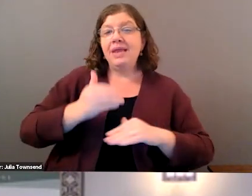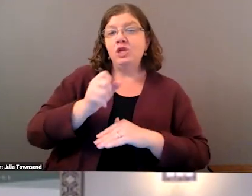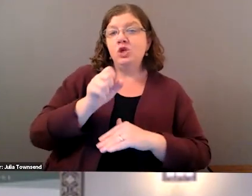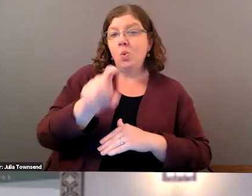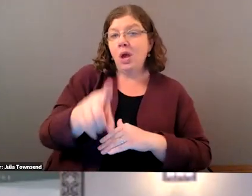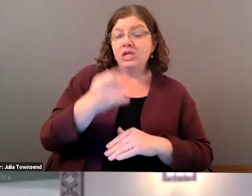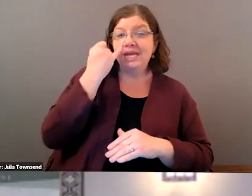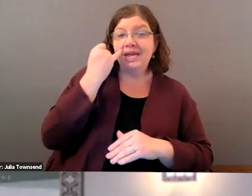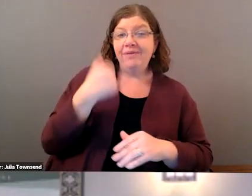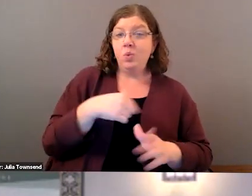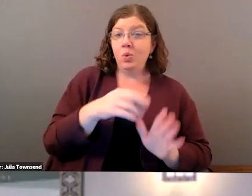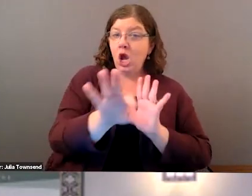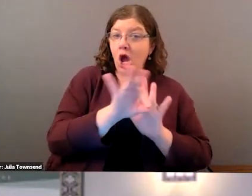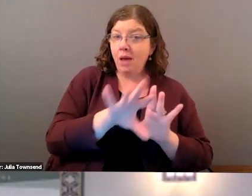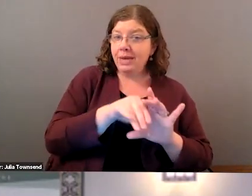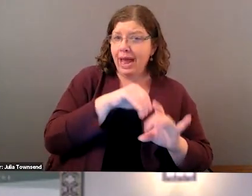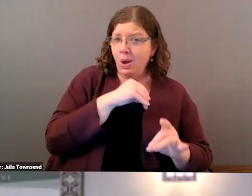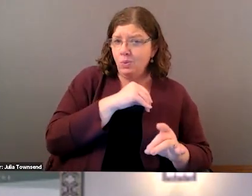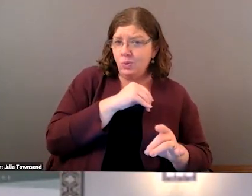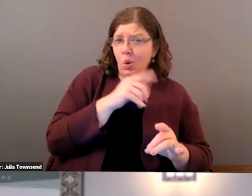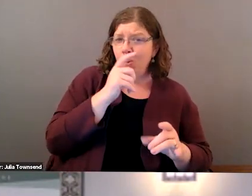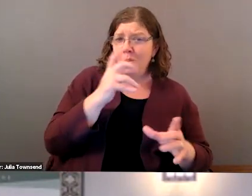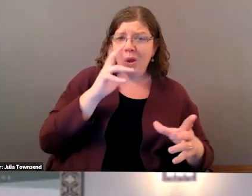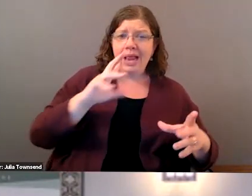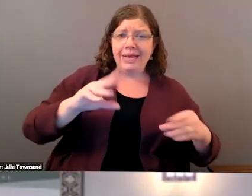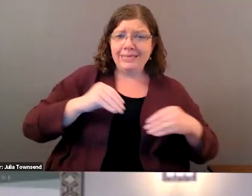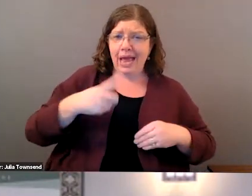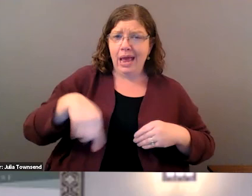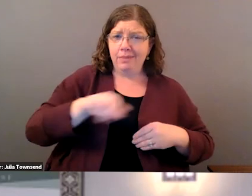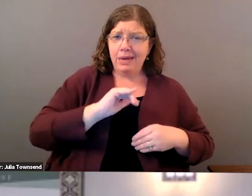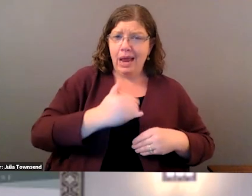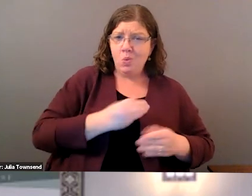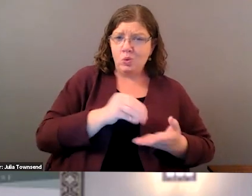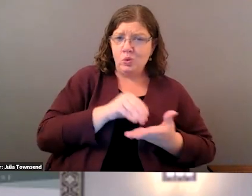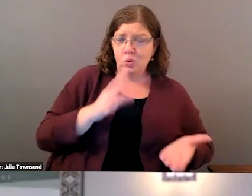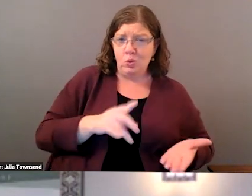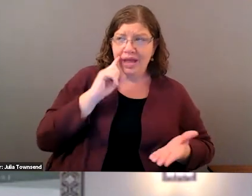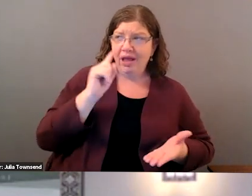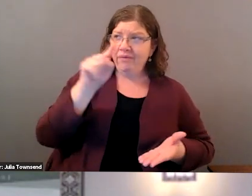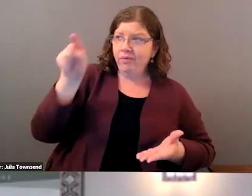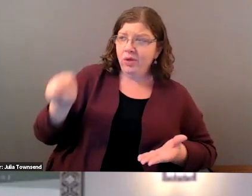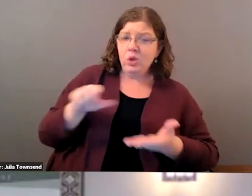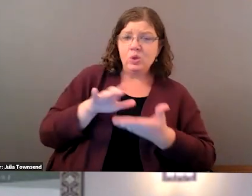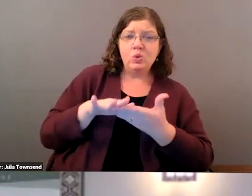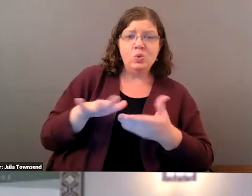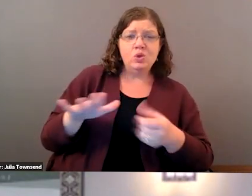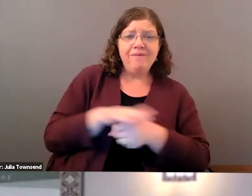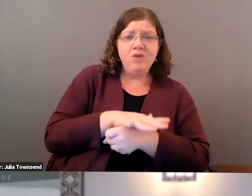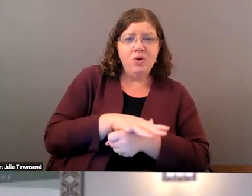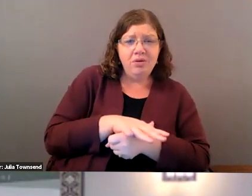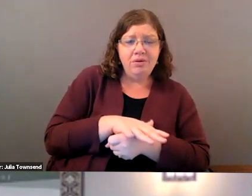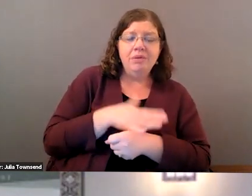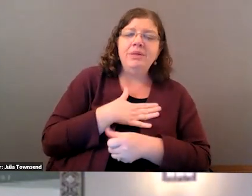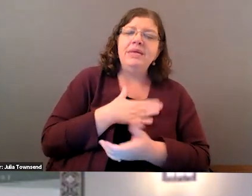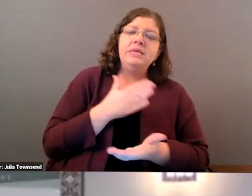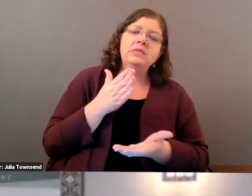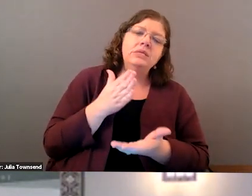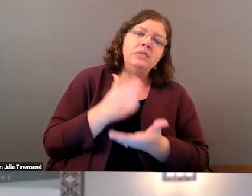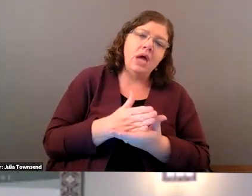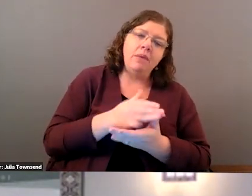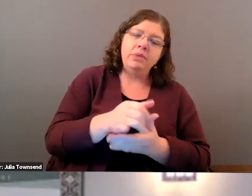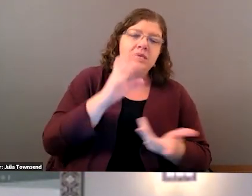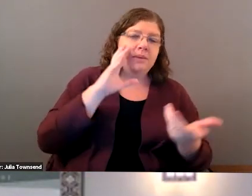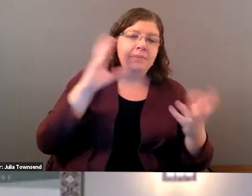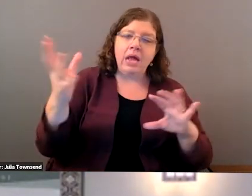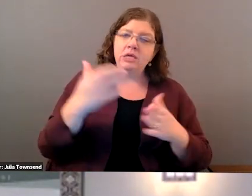opt out, who will accept McKinley students if all the schools are full? Please stop this madness before it starts.